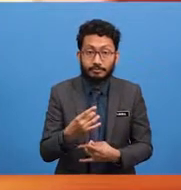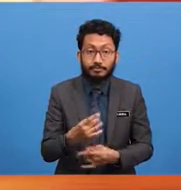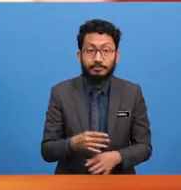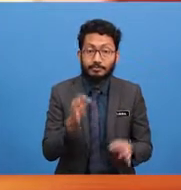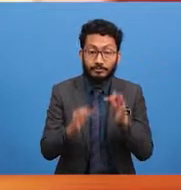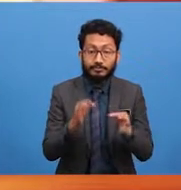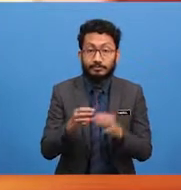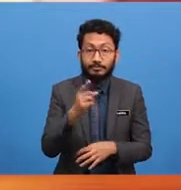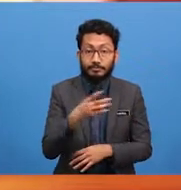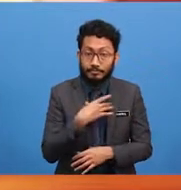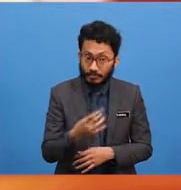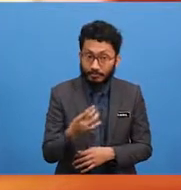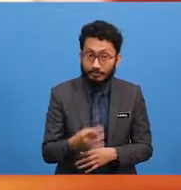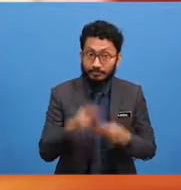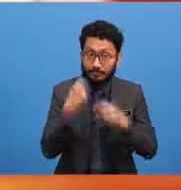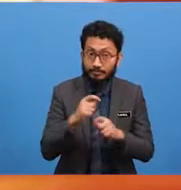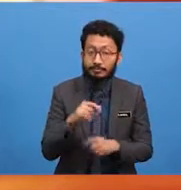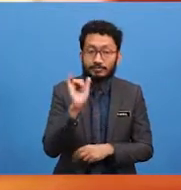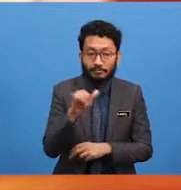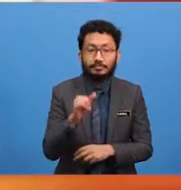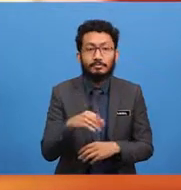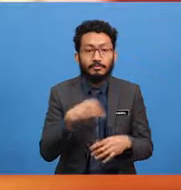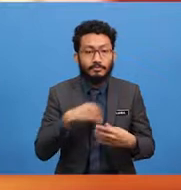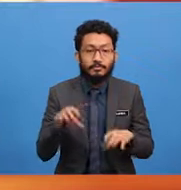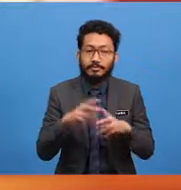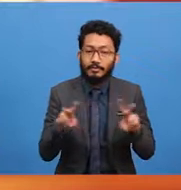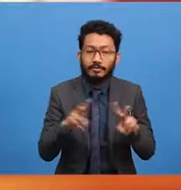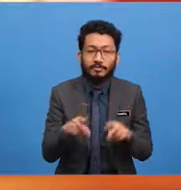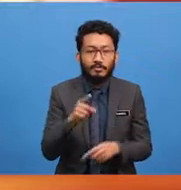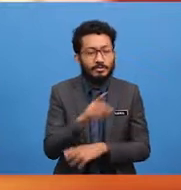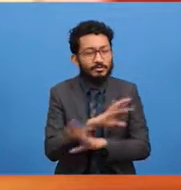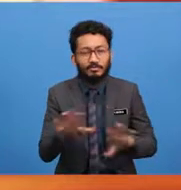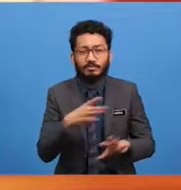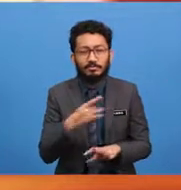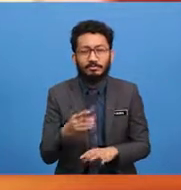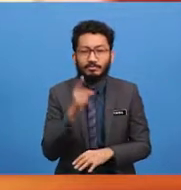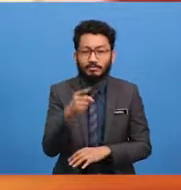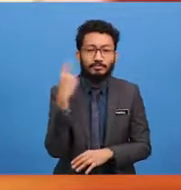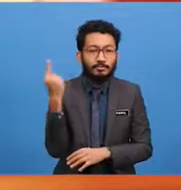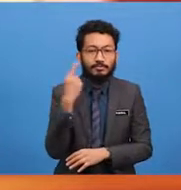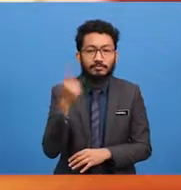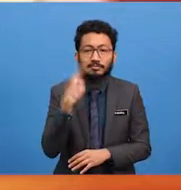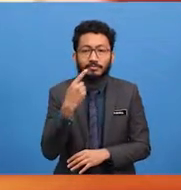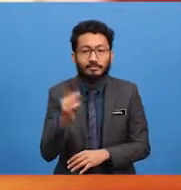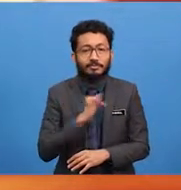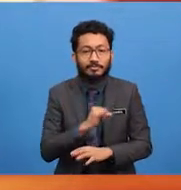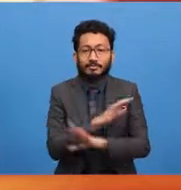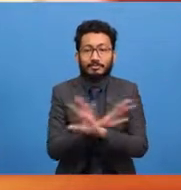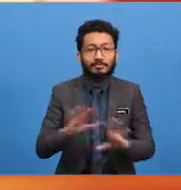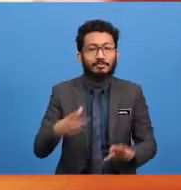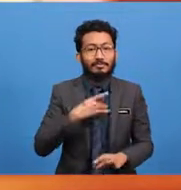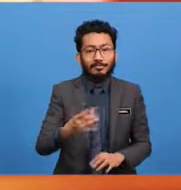do. But if you don't like it, you can always say, I don't like it.